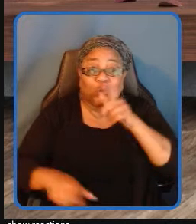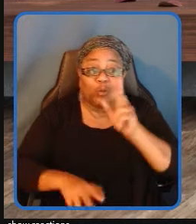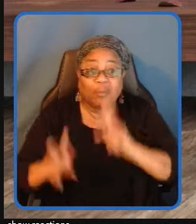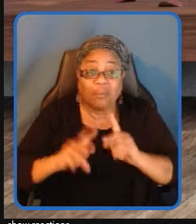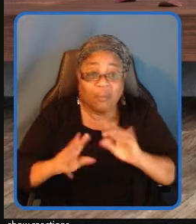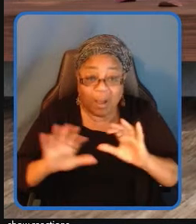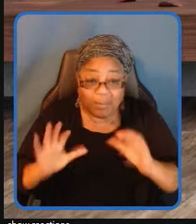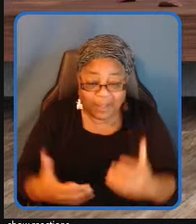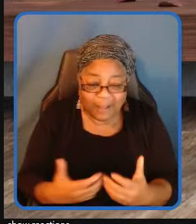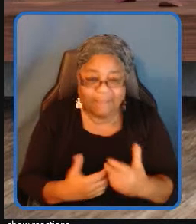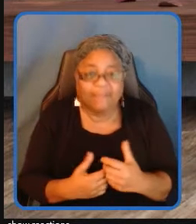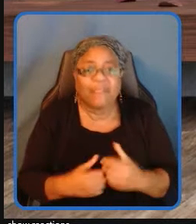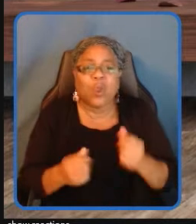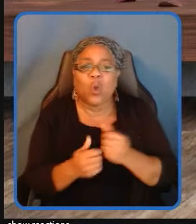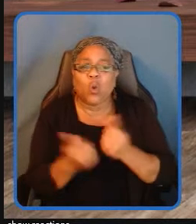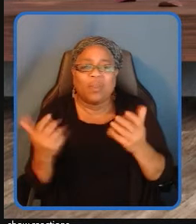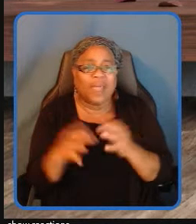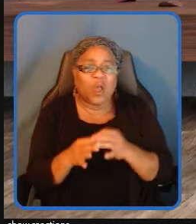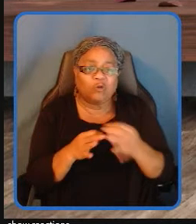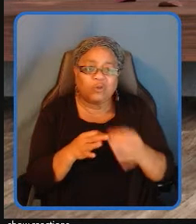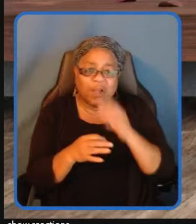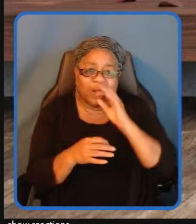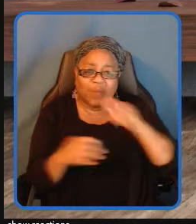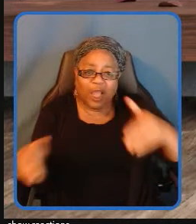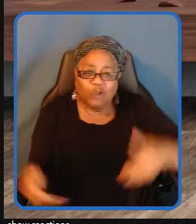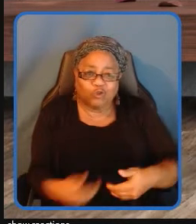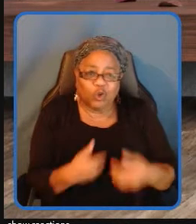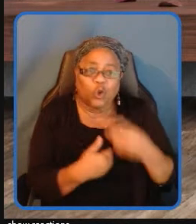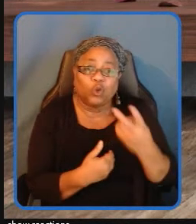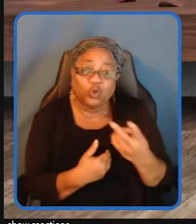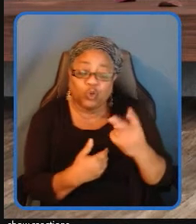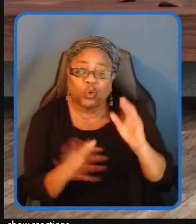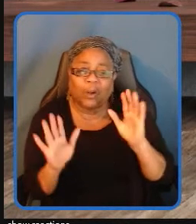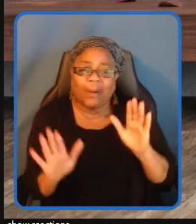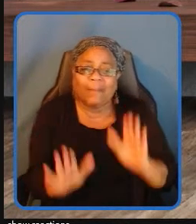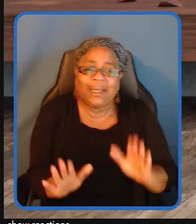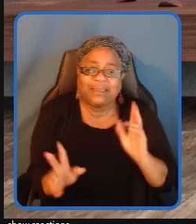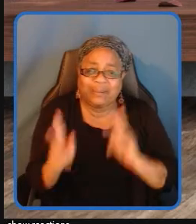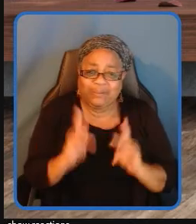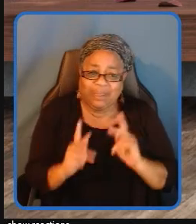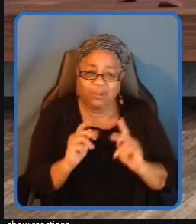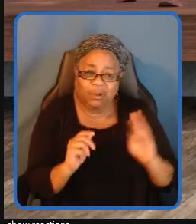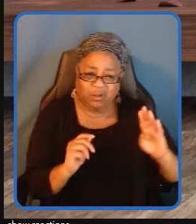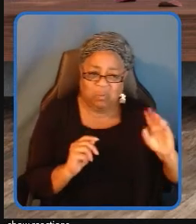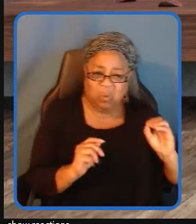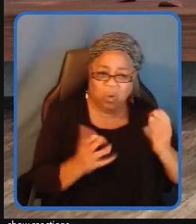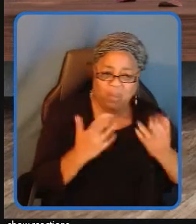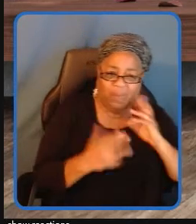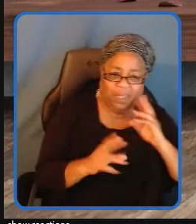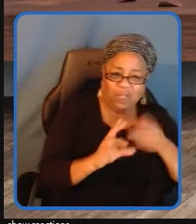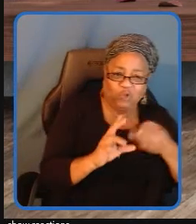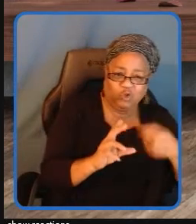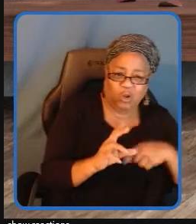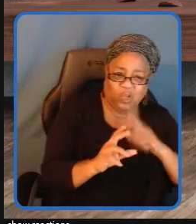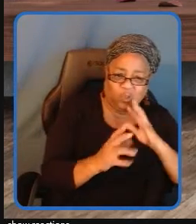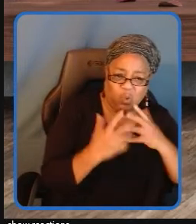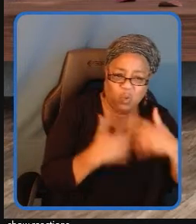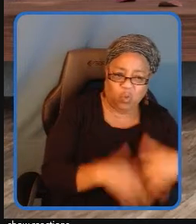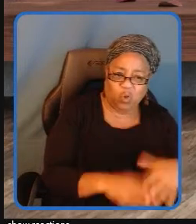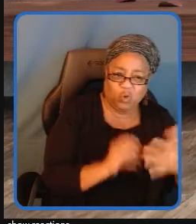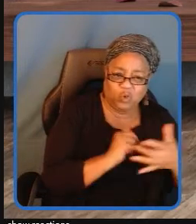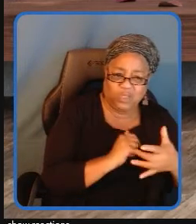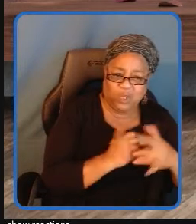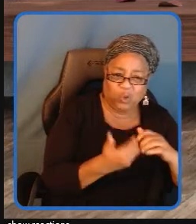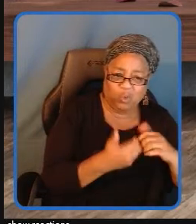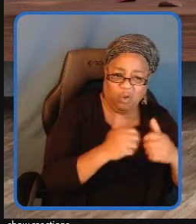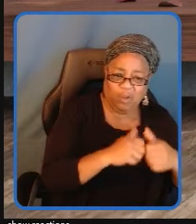me introduce two amazing people. Hopefully, Bo will be able to join us when we work through our technical issues. So